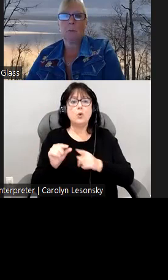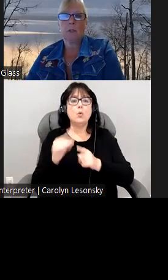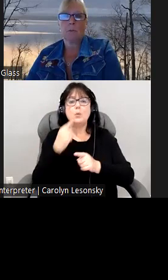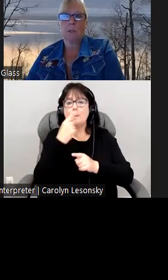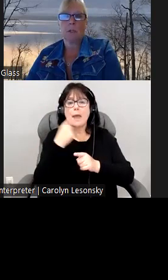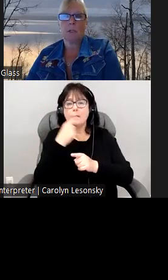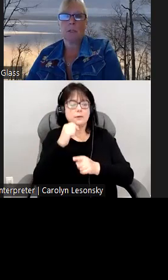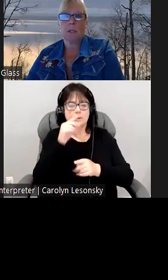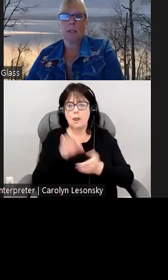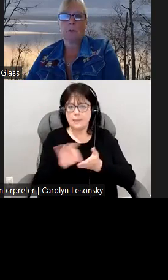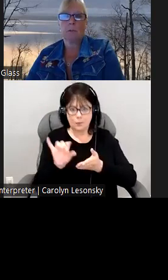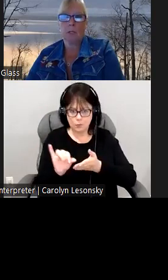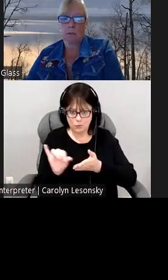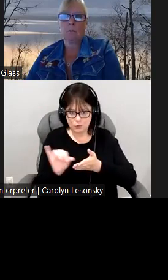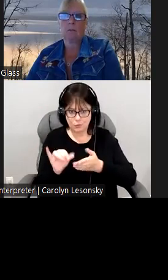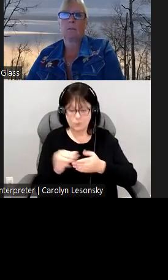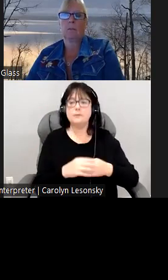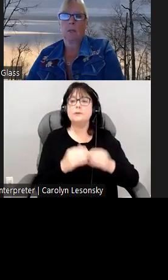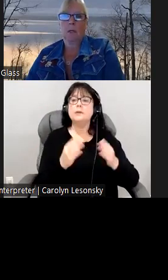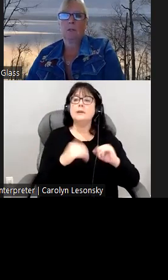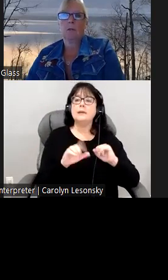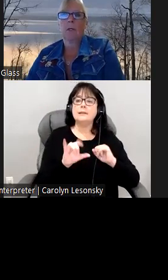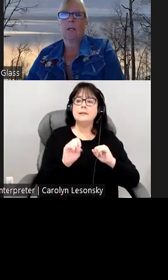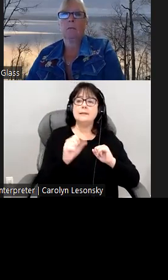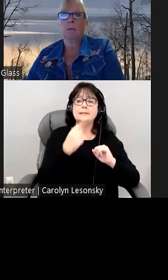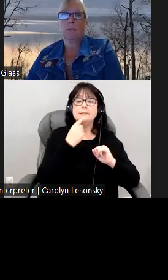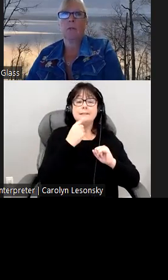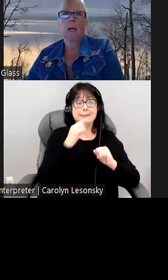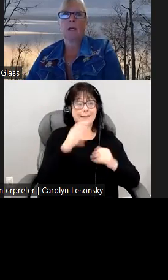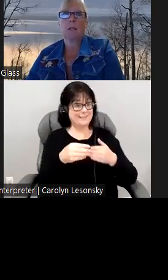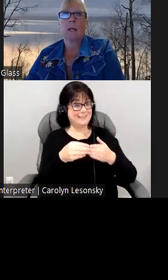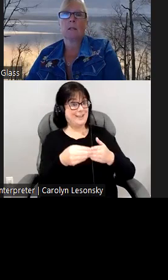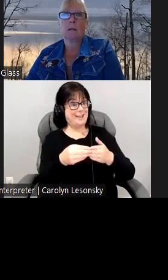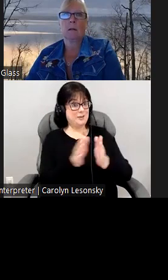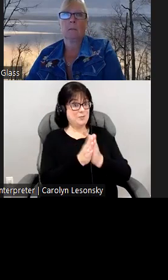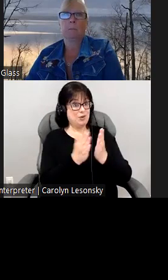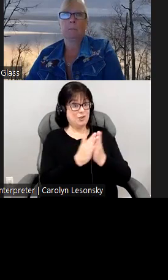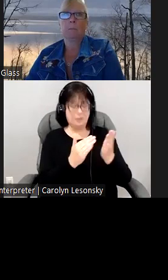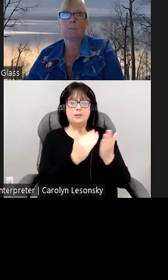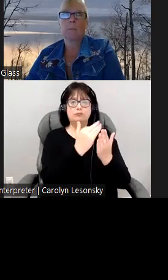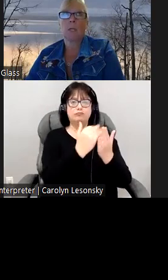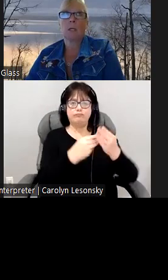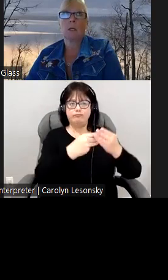Lisa points out there's a good list in the guide that showed, yes. So again, referring back to that